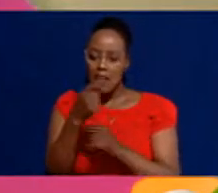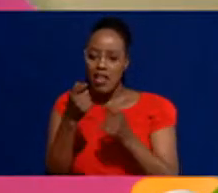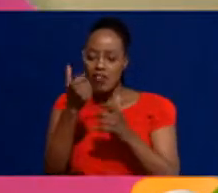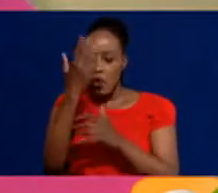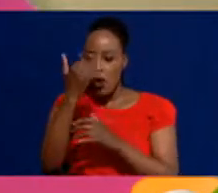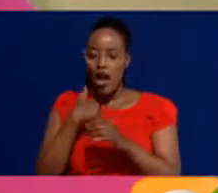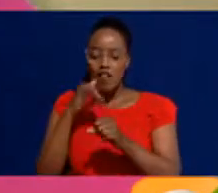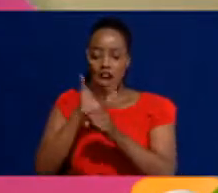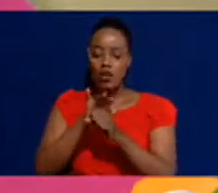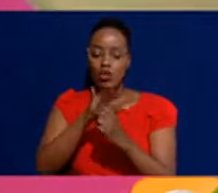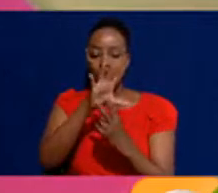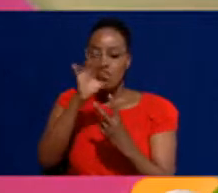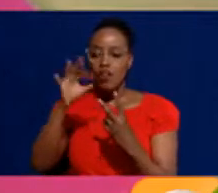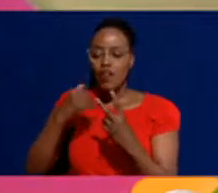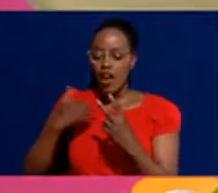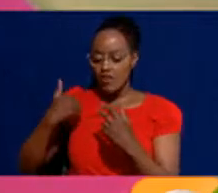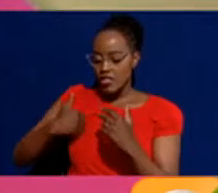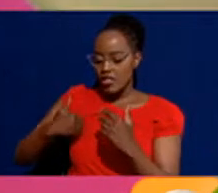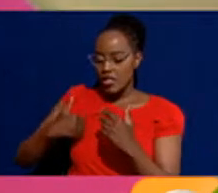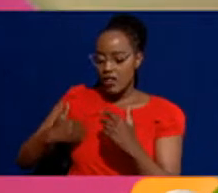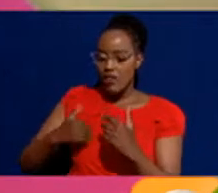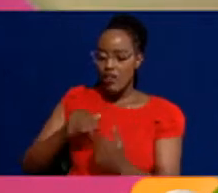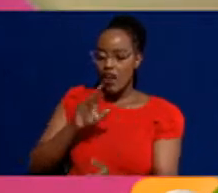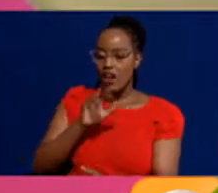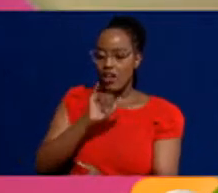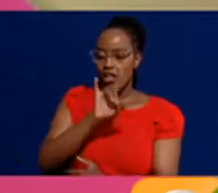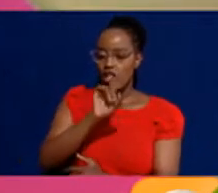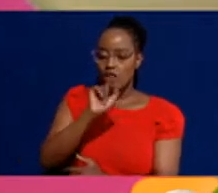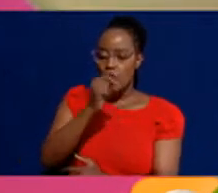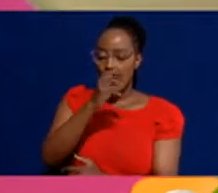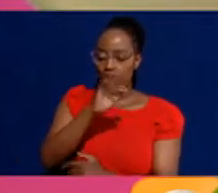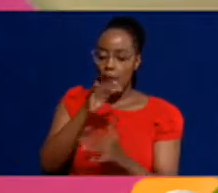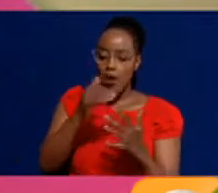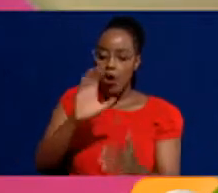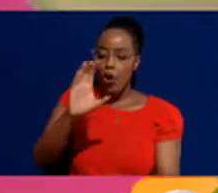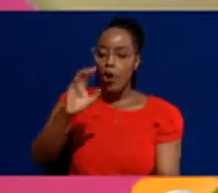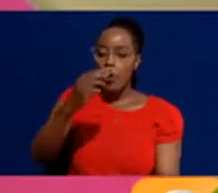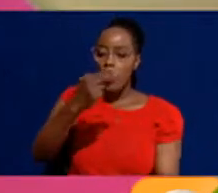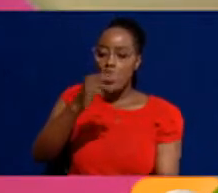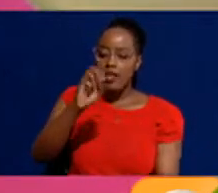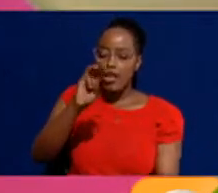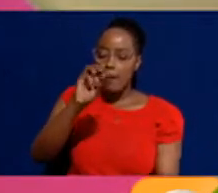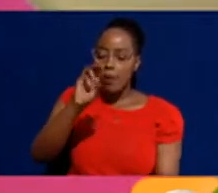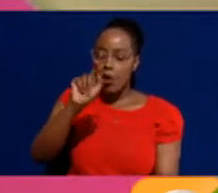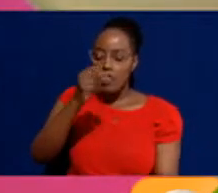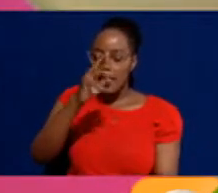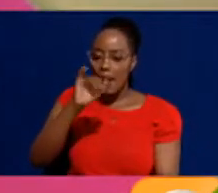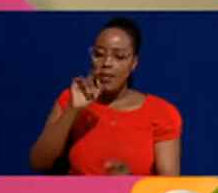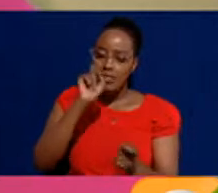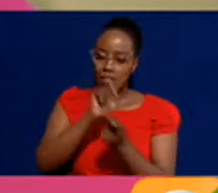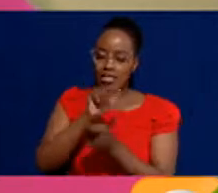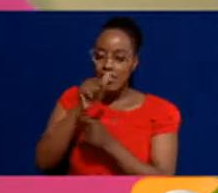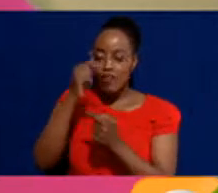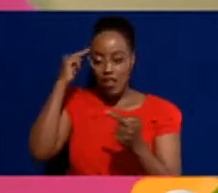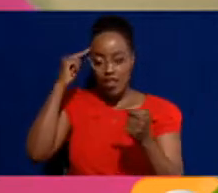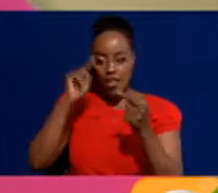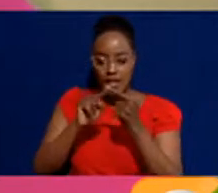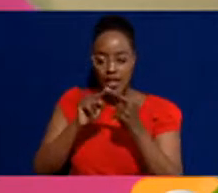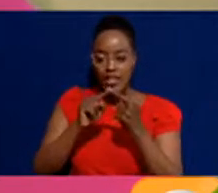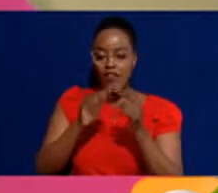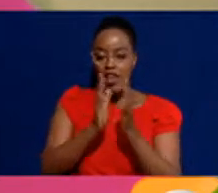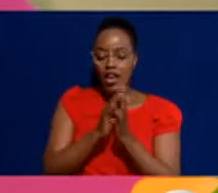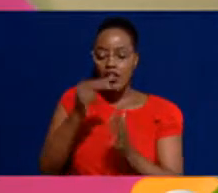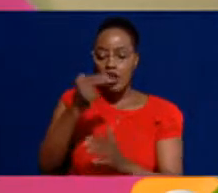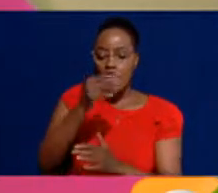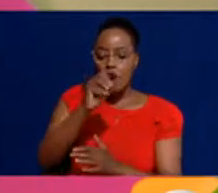very many options. You have surgery, radiotherapy, chemotherapy, and then depending on some other tests, you could have targeted therapy and hormonal